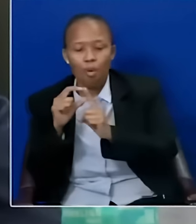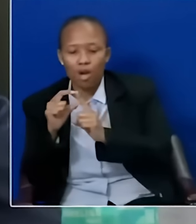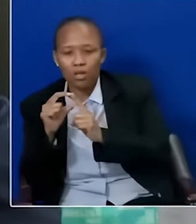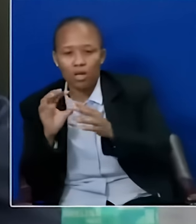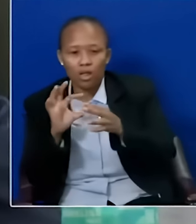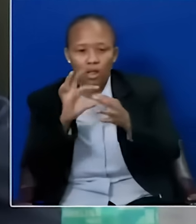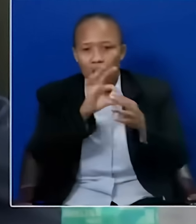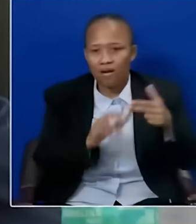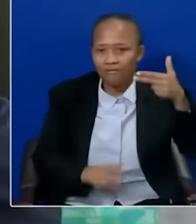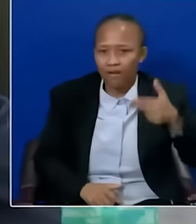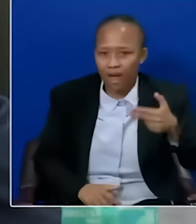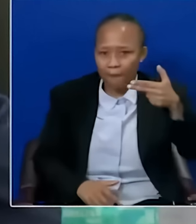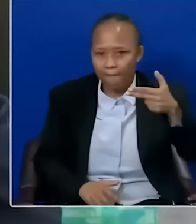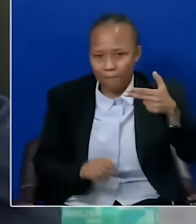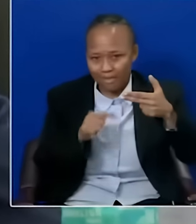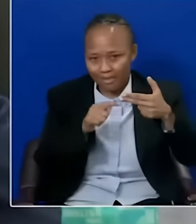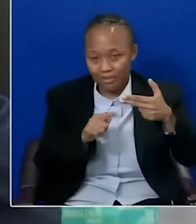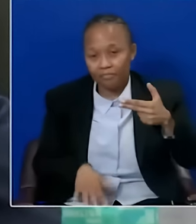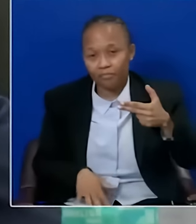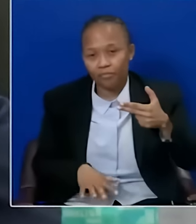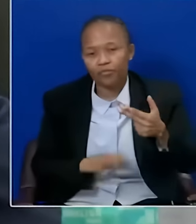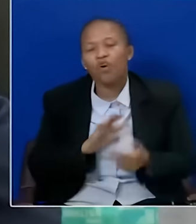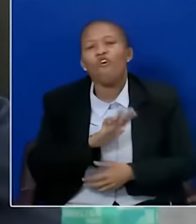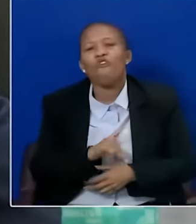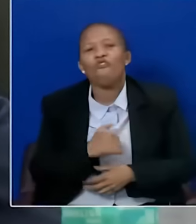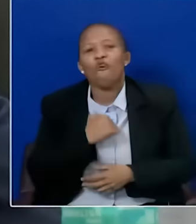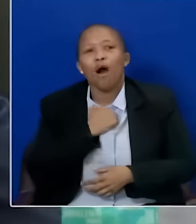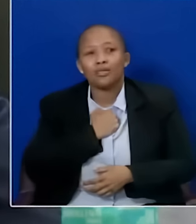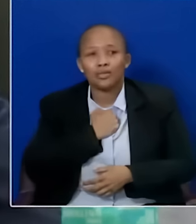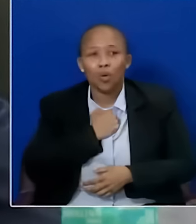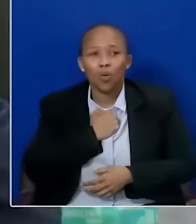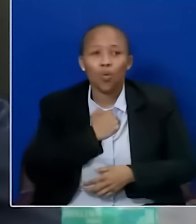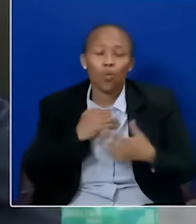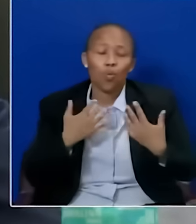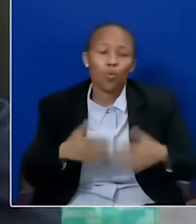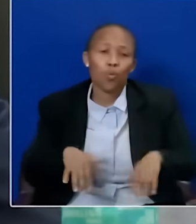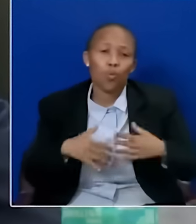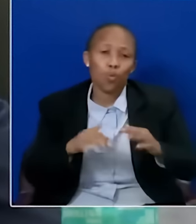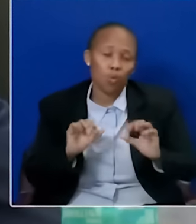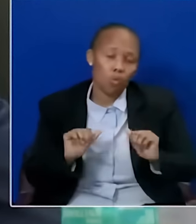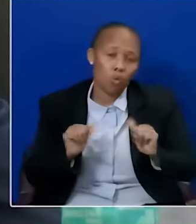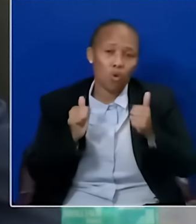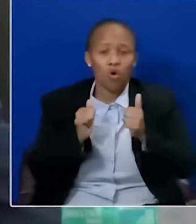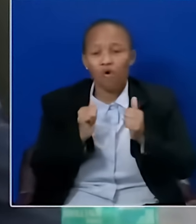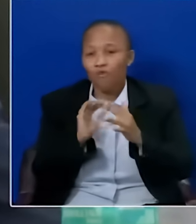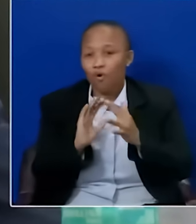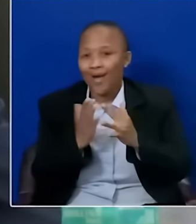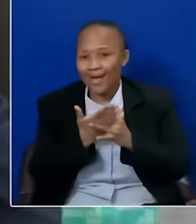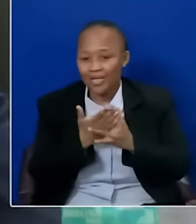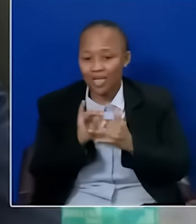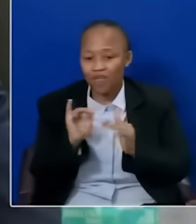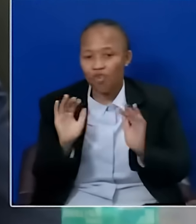that for us is a big plus for the case as compared to the cartridge. I'm not undermining the cartridge